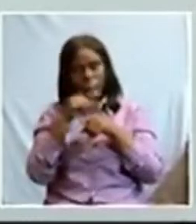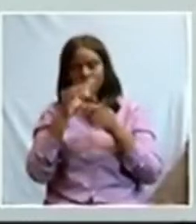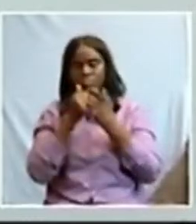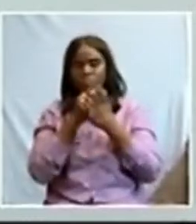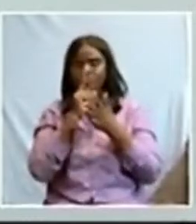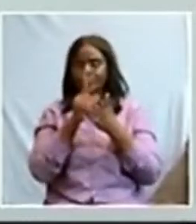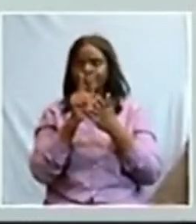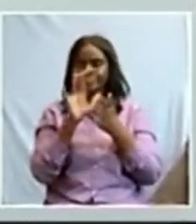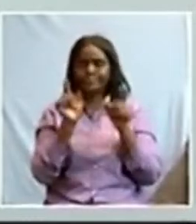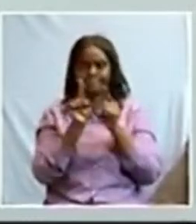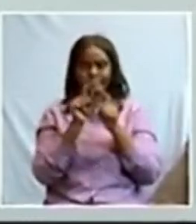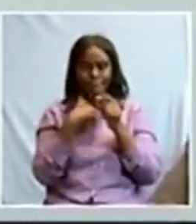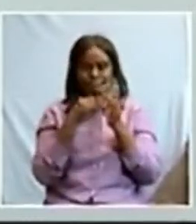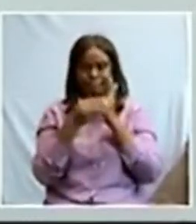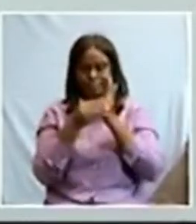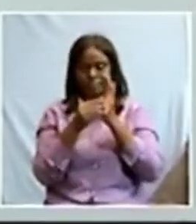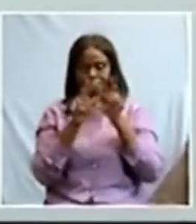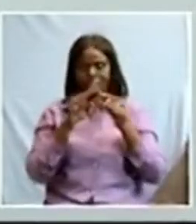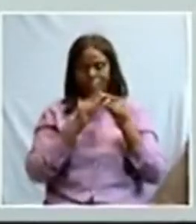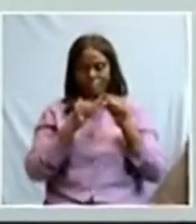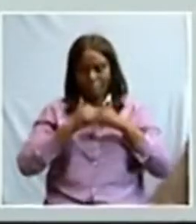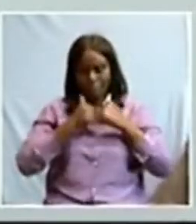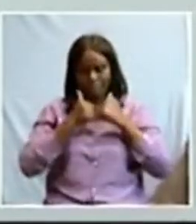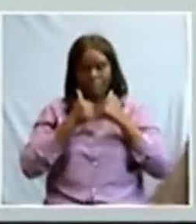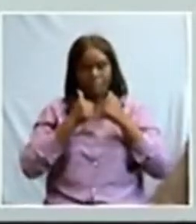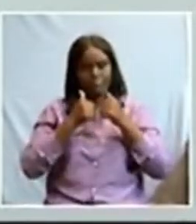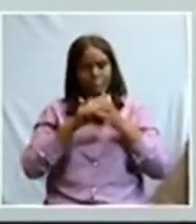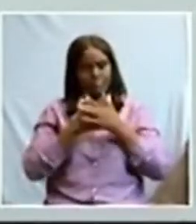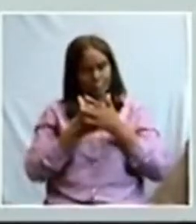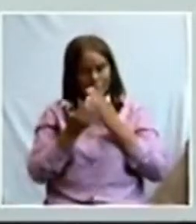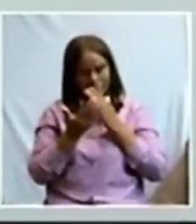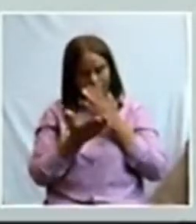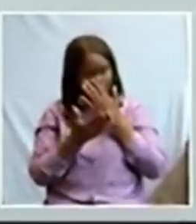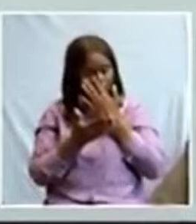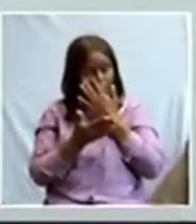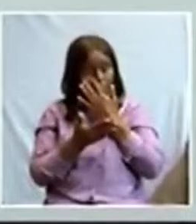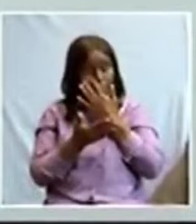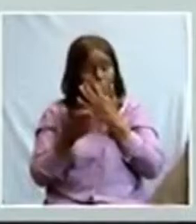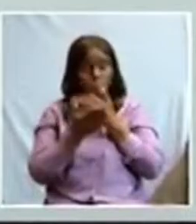general, and as guided to us by the terms